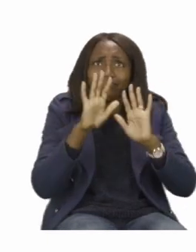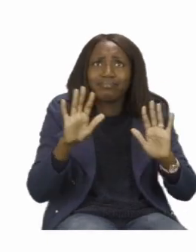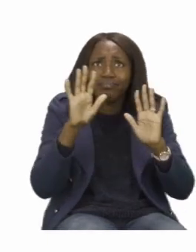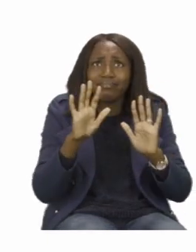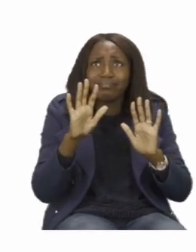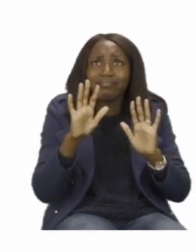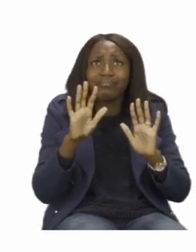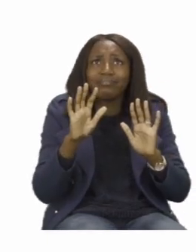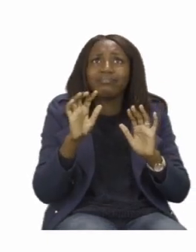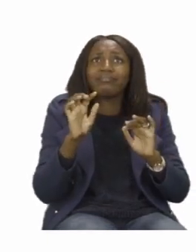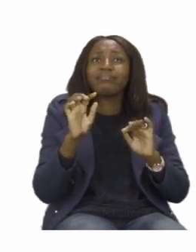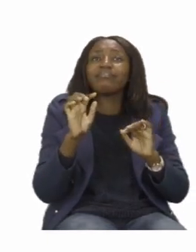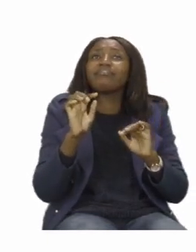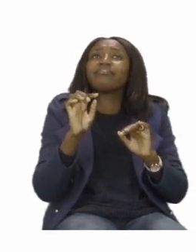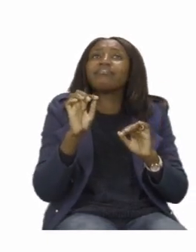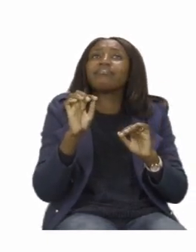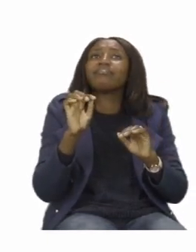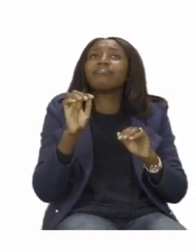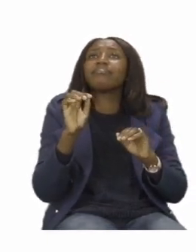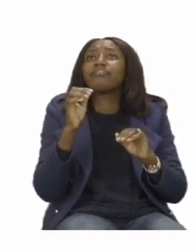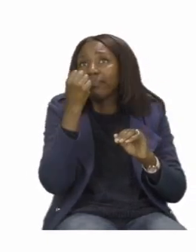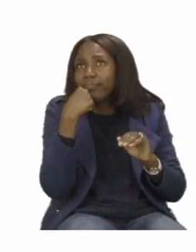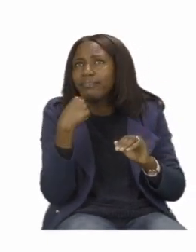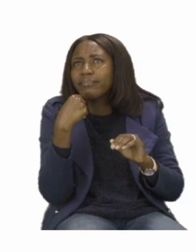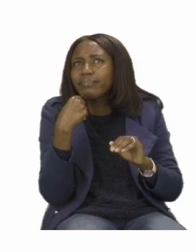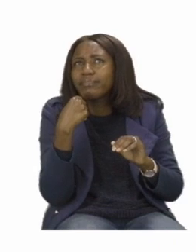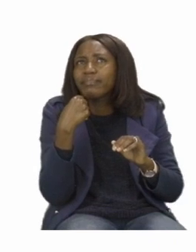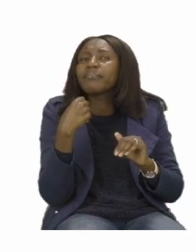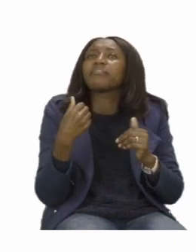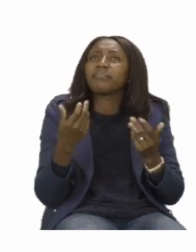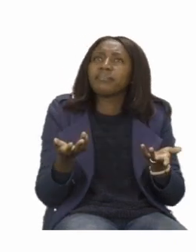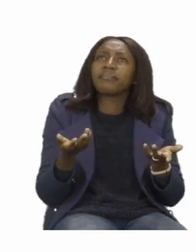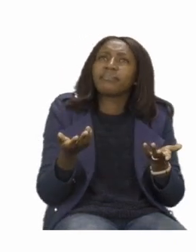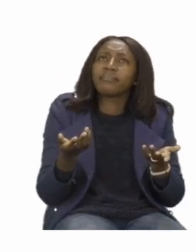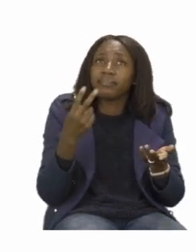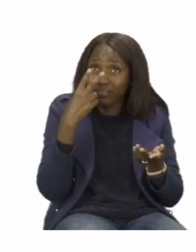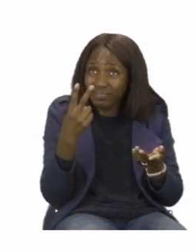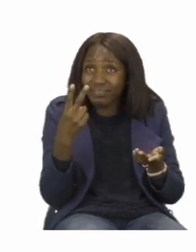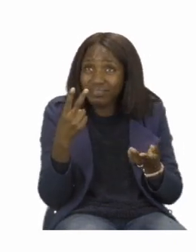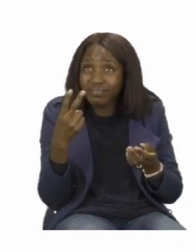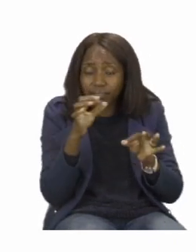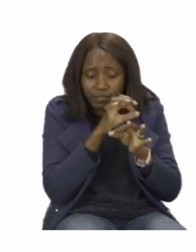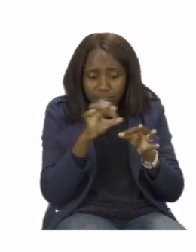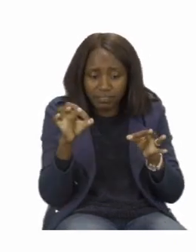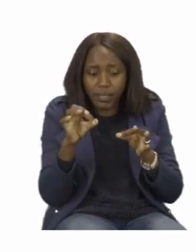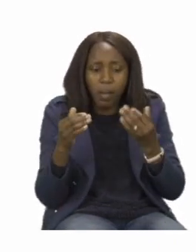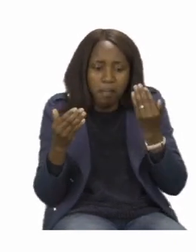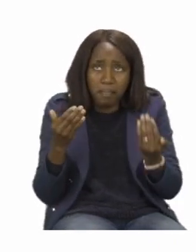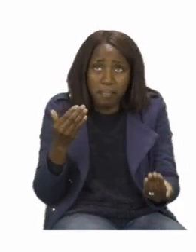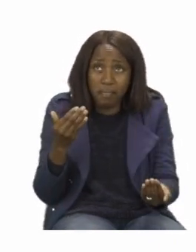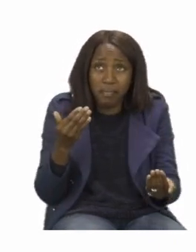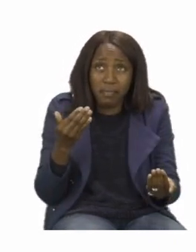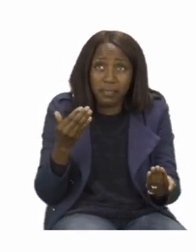is dash the apple. Now we can see that the pencil case is lower. So because